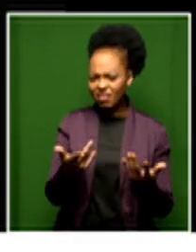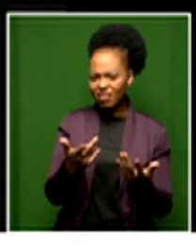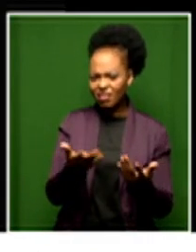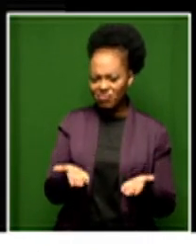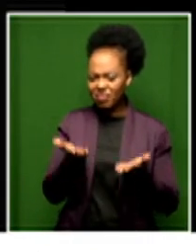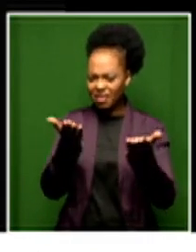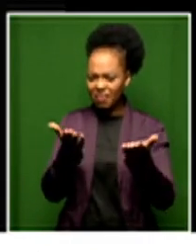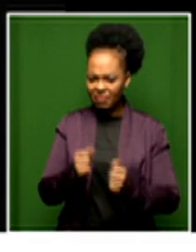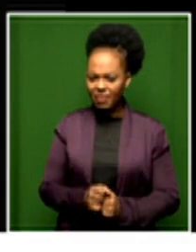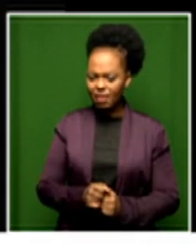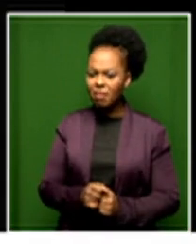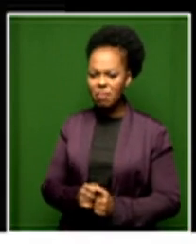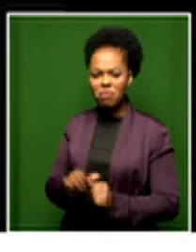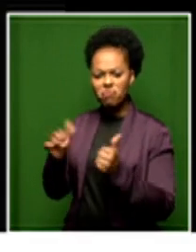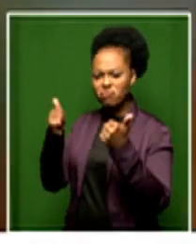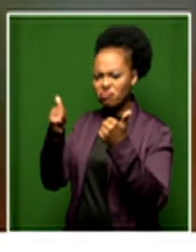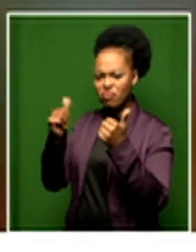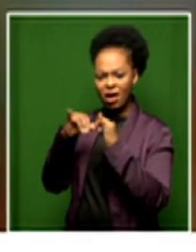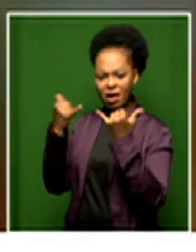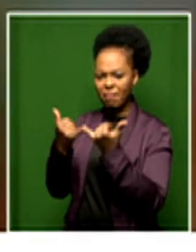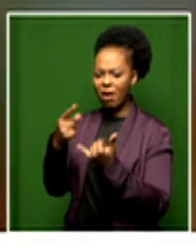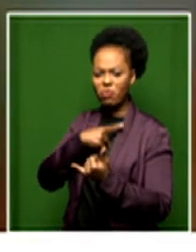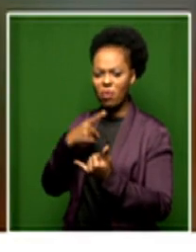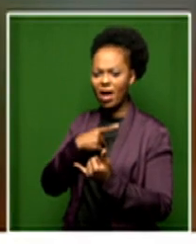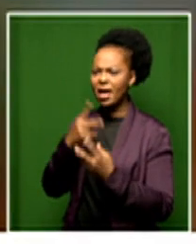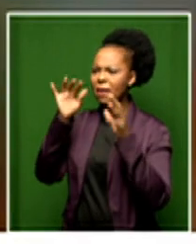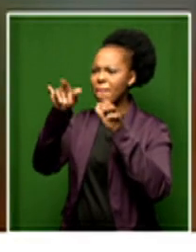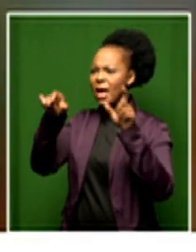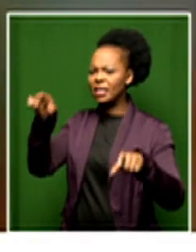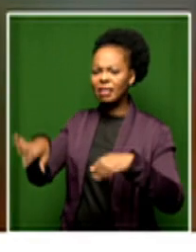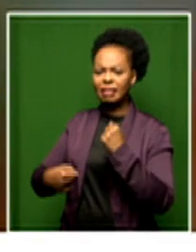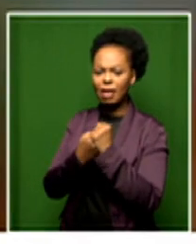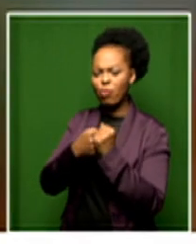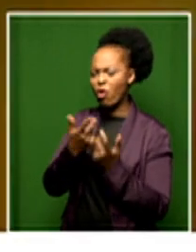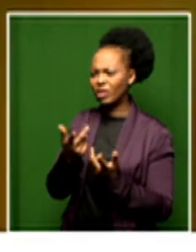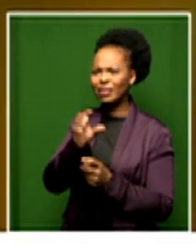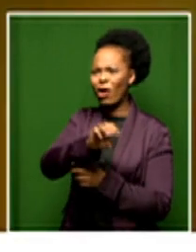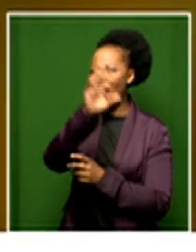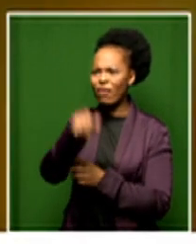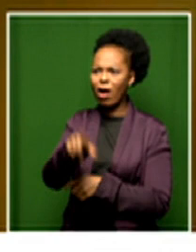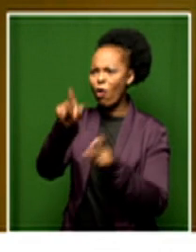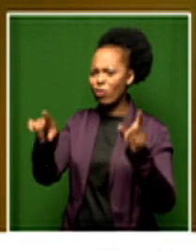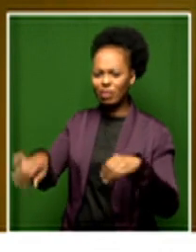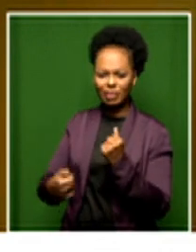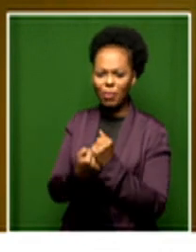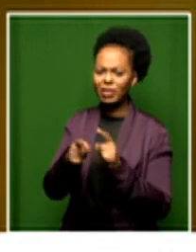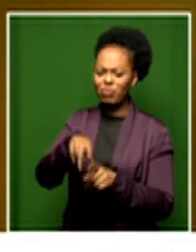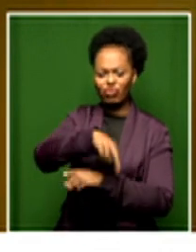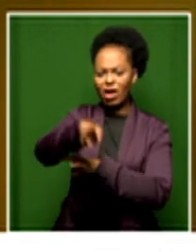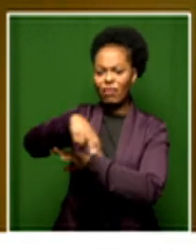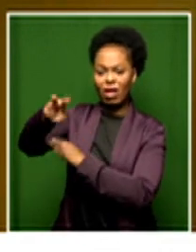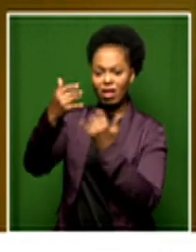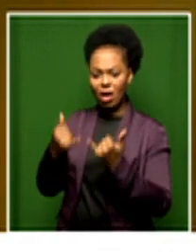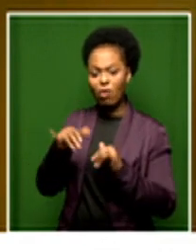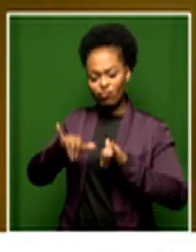The catering company is going very well. People are so supportive from all around South Africa because I travel everywhere. Currently, I'm based